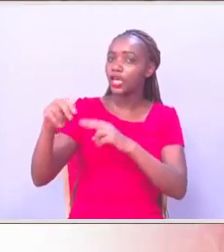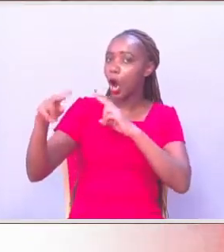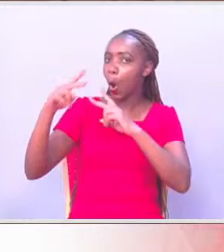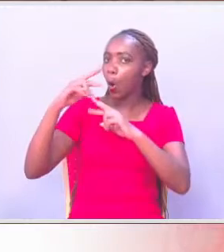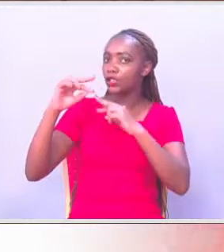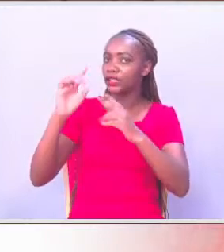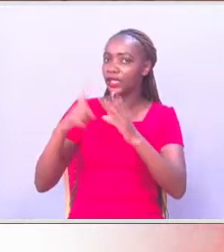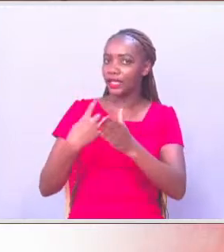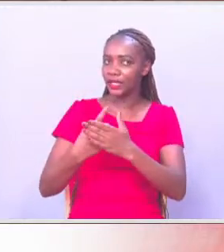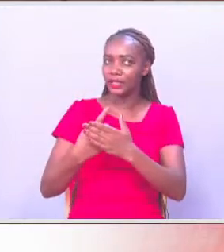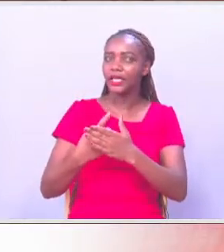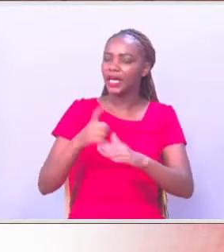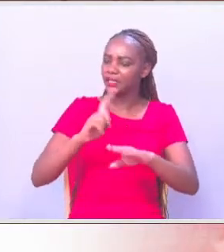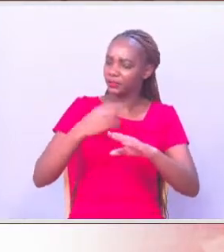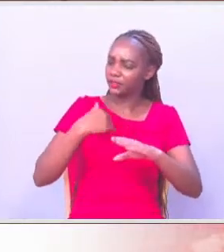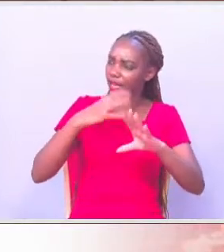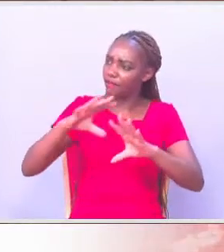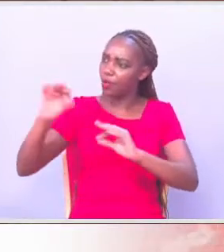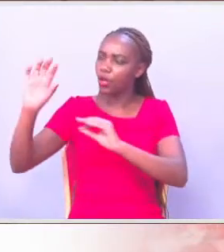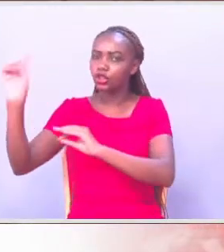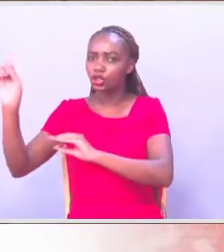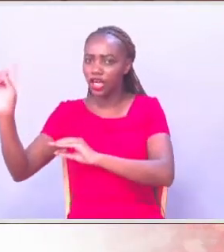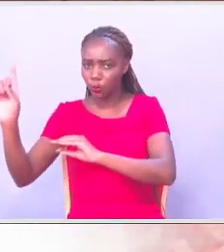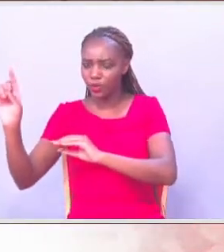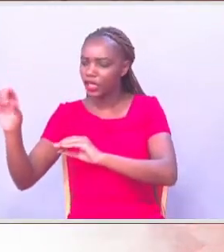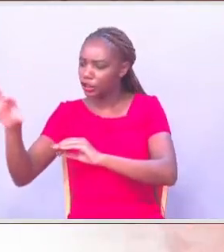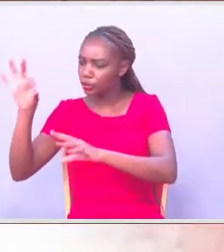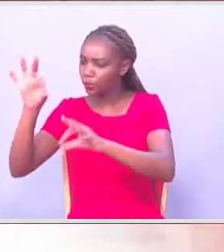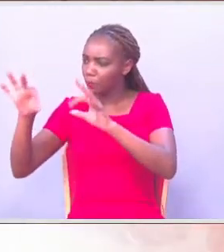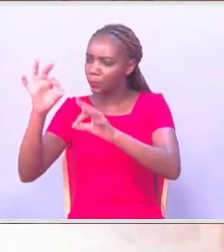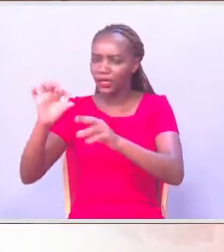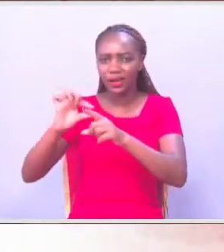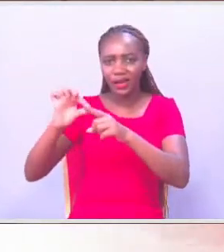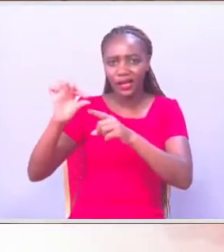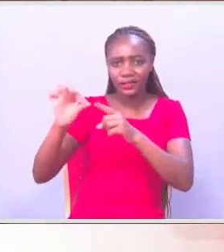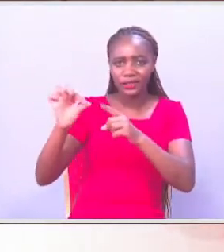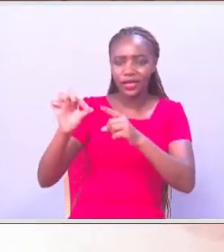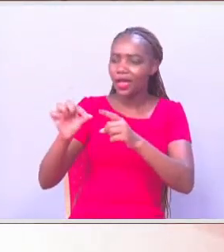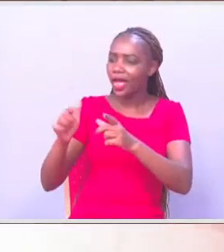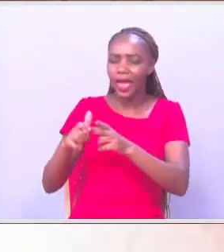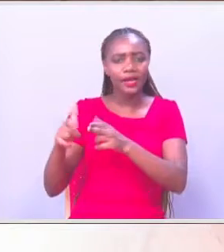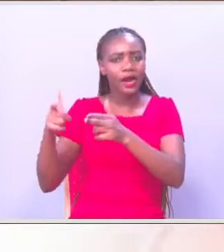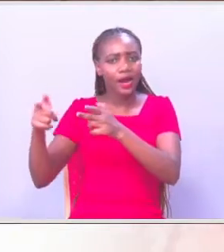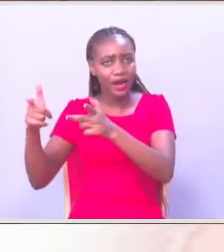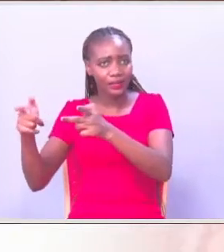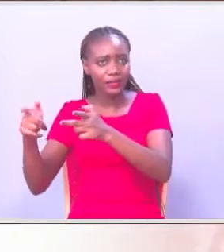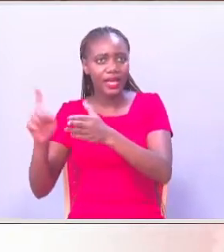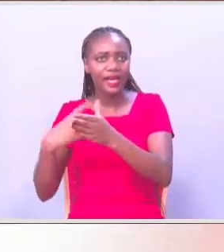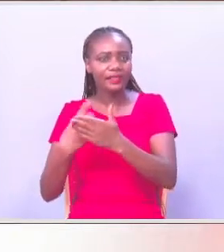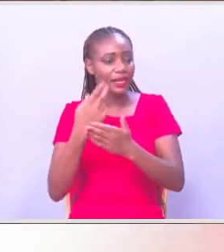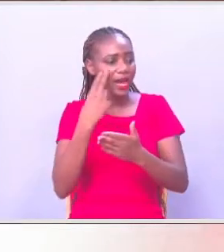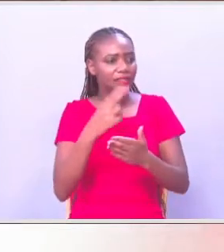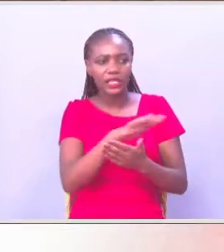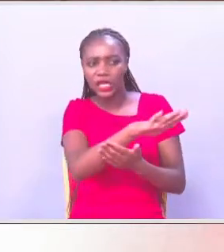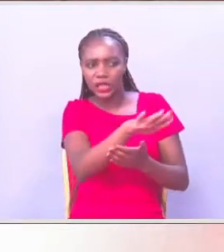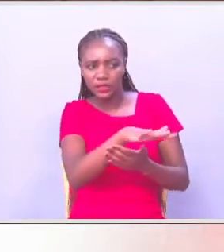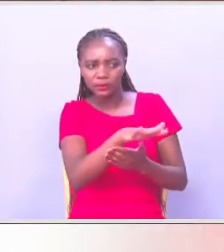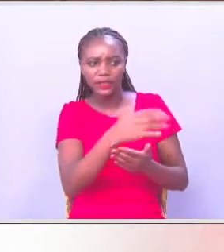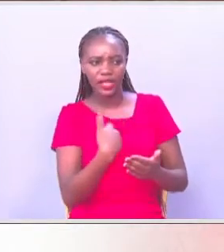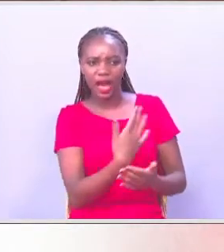nikienda Nairobi kuchukua risasi na whatever, ndipo sasa nikirudi nakuta wameweka manjani hapo kwa